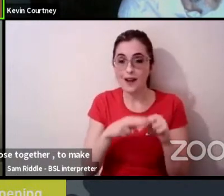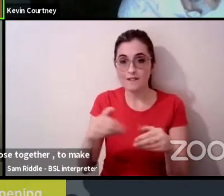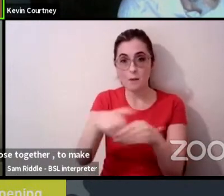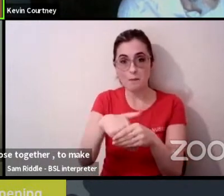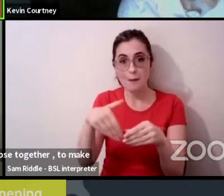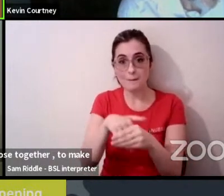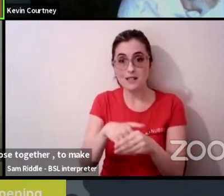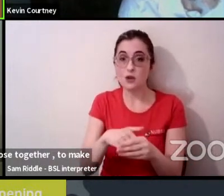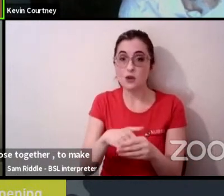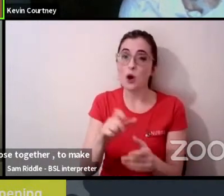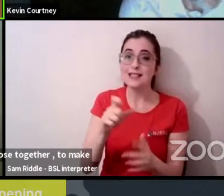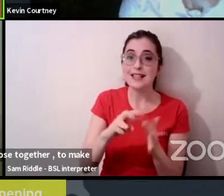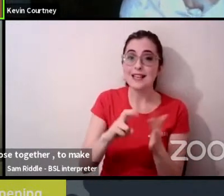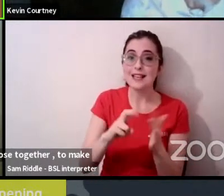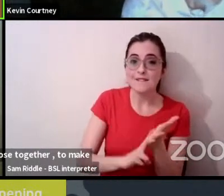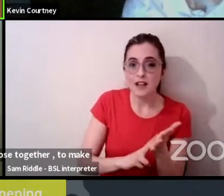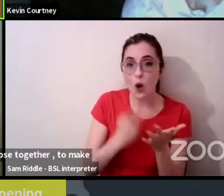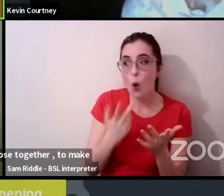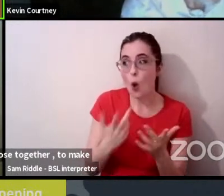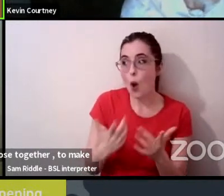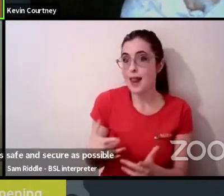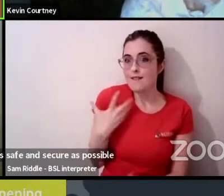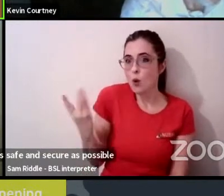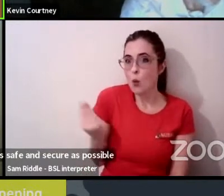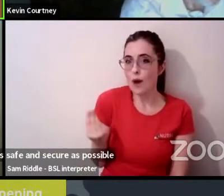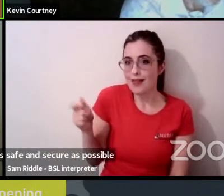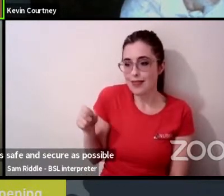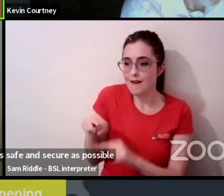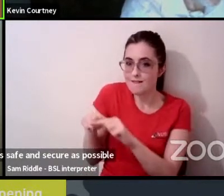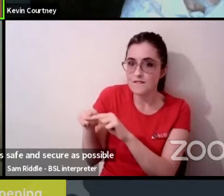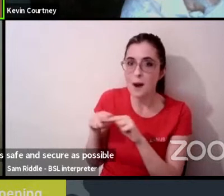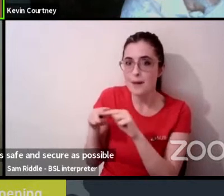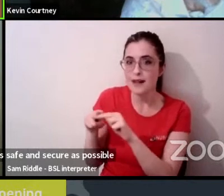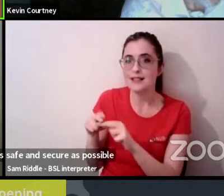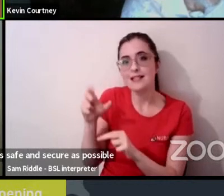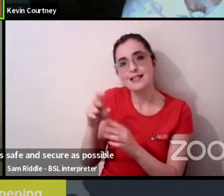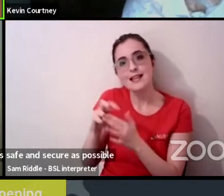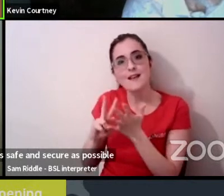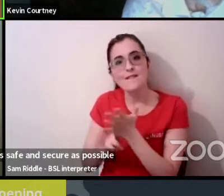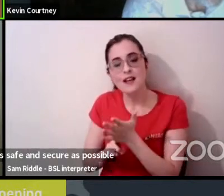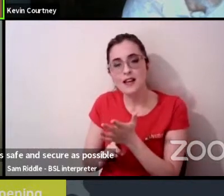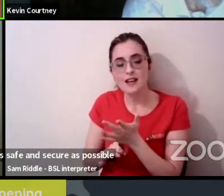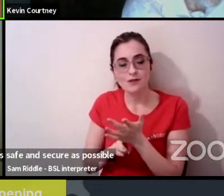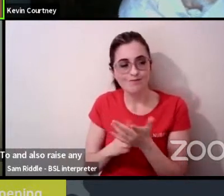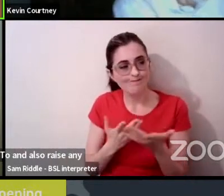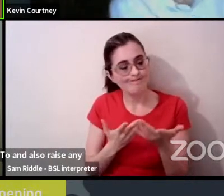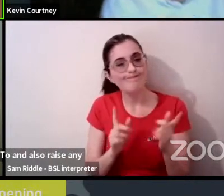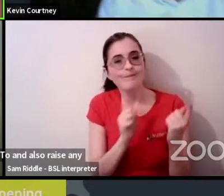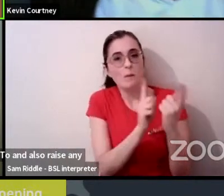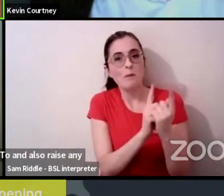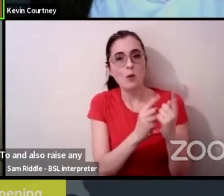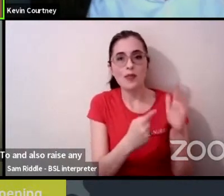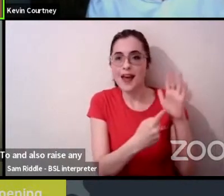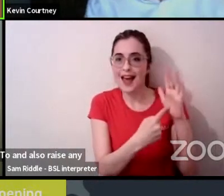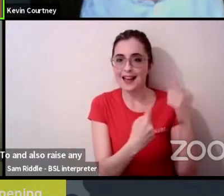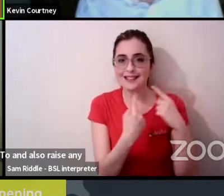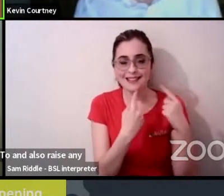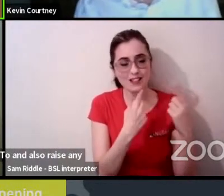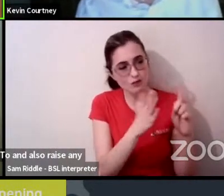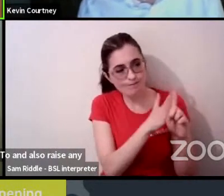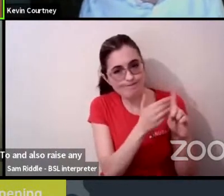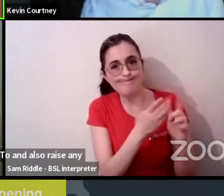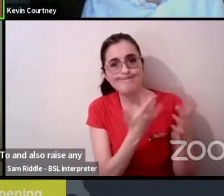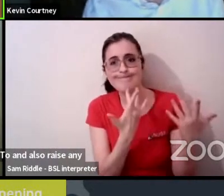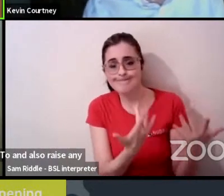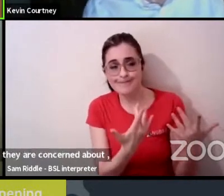who are CEV or members who are living with families who are CEV, to try to negotiate with the head that they either have the